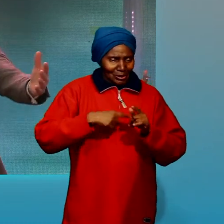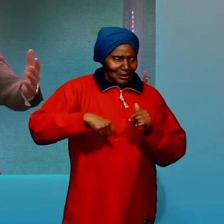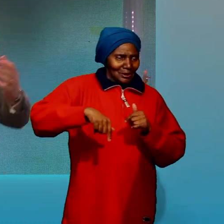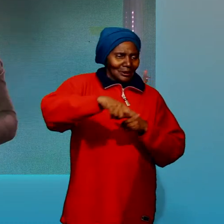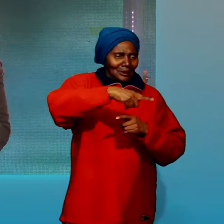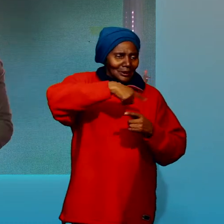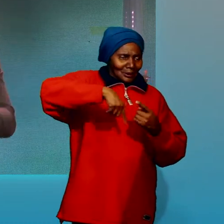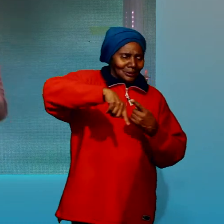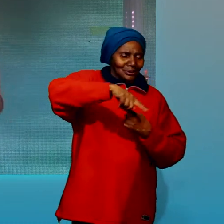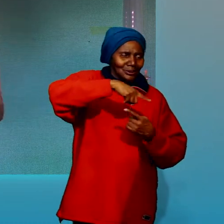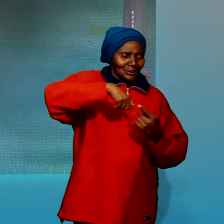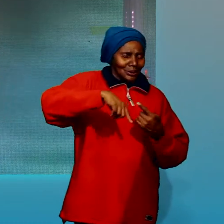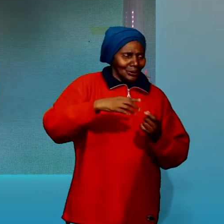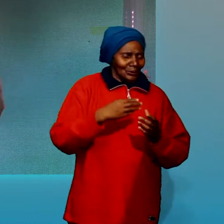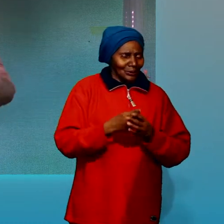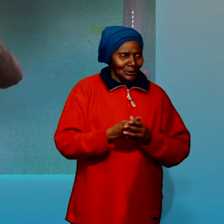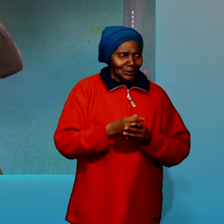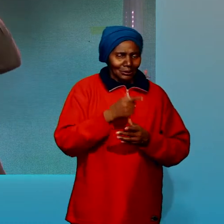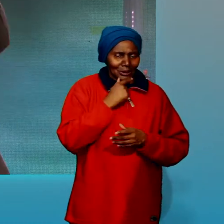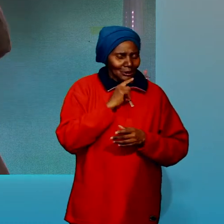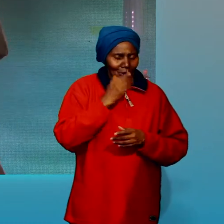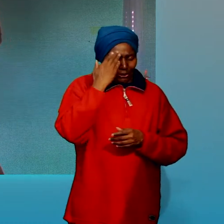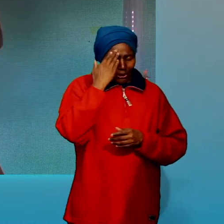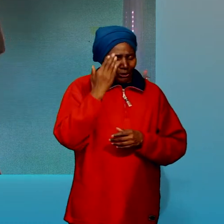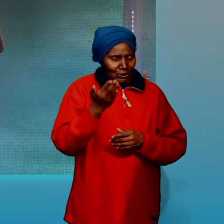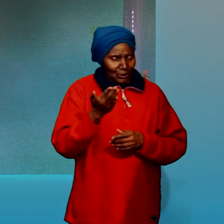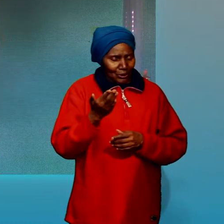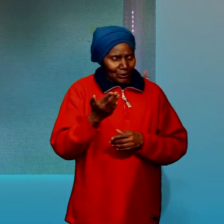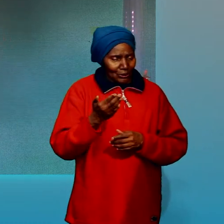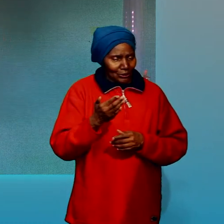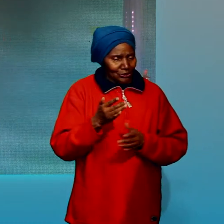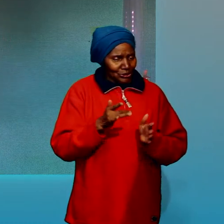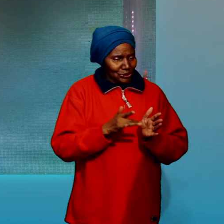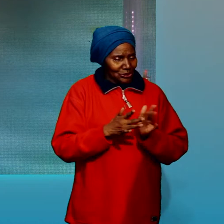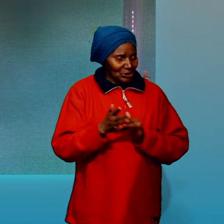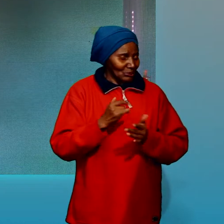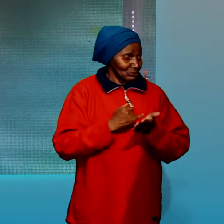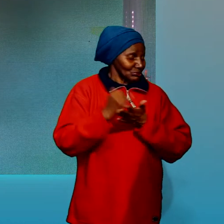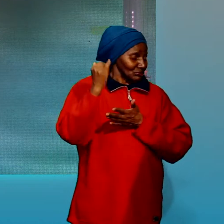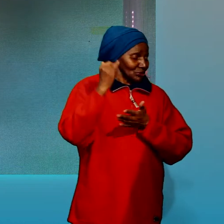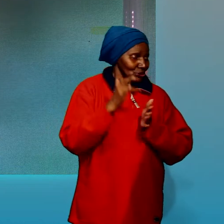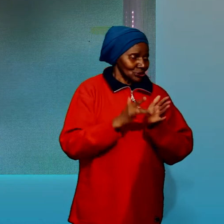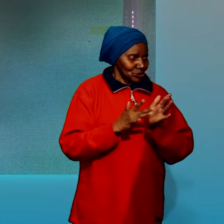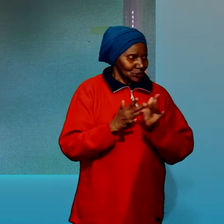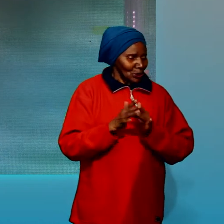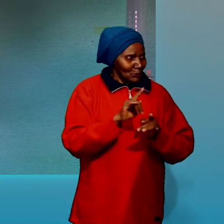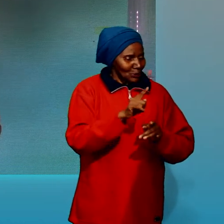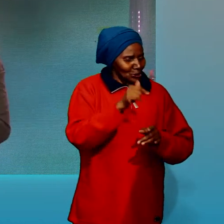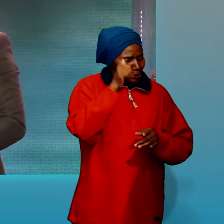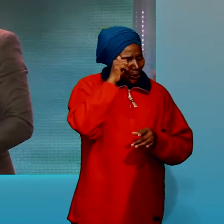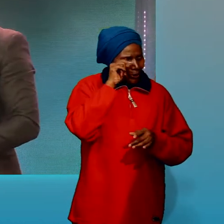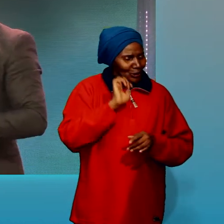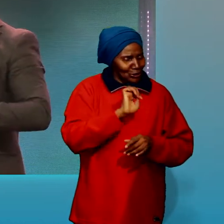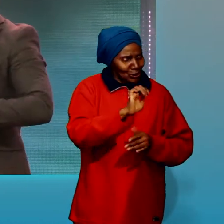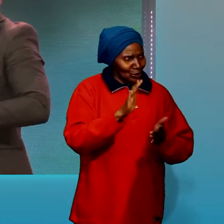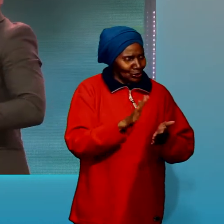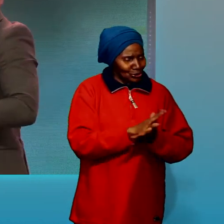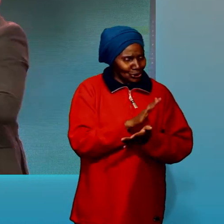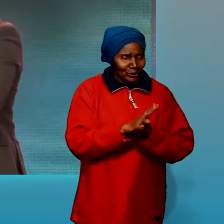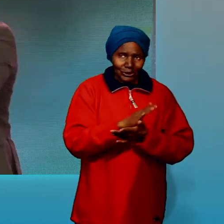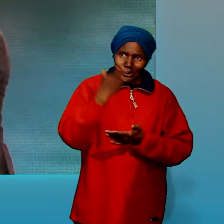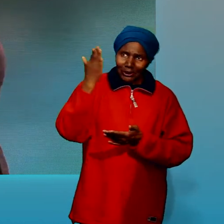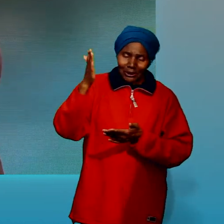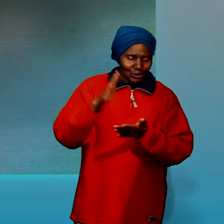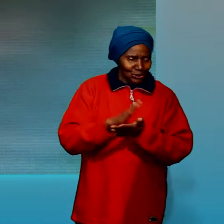be hard to bring the gospel in. But praise God, my joy is His joy, and that I am